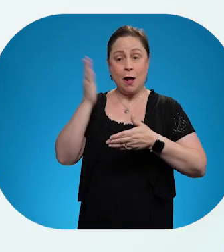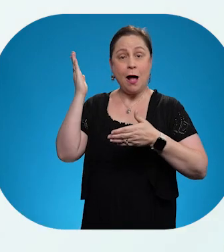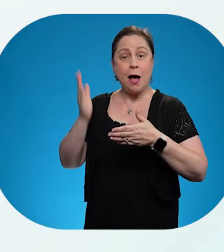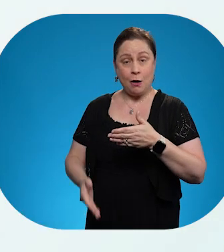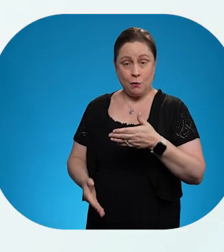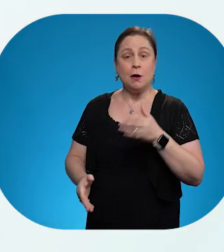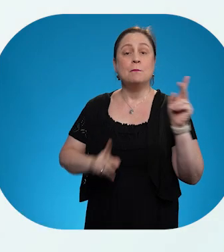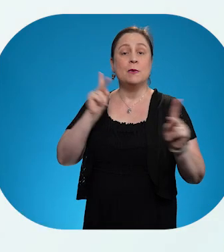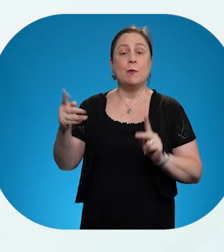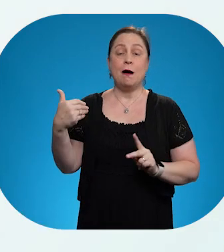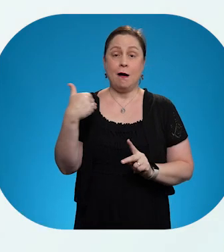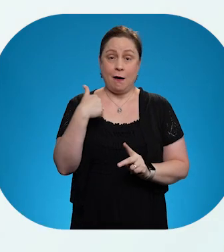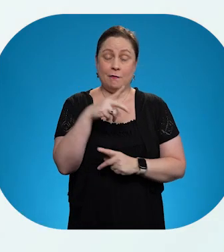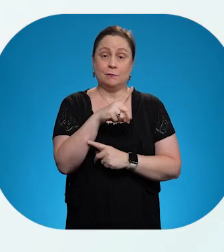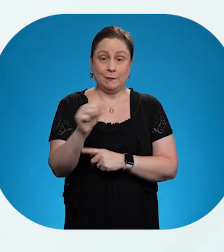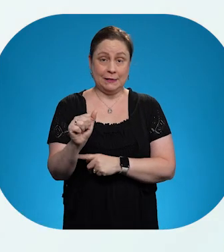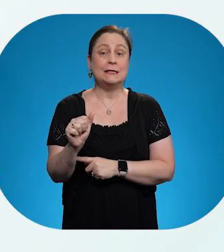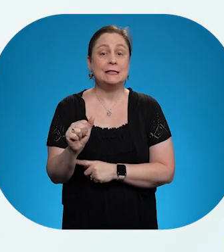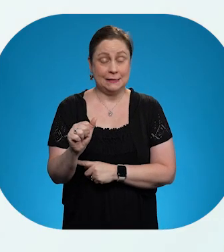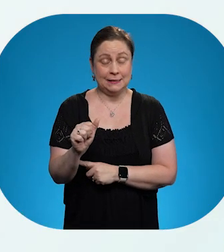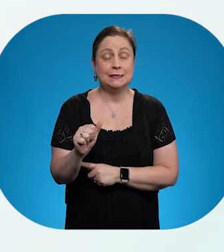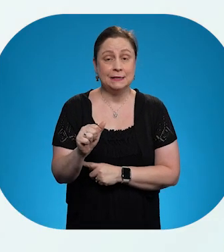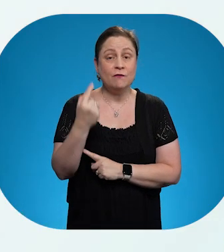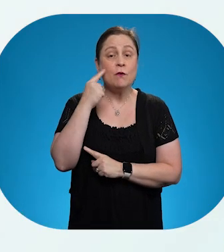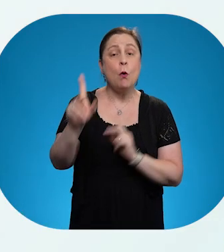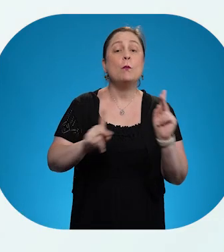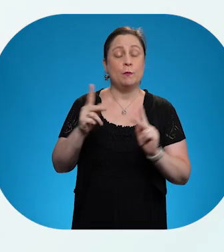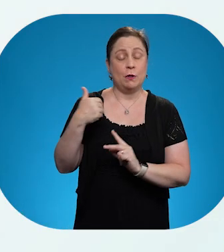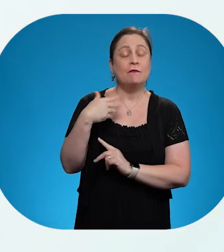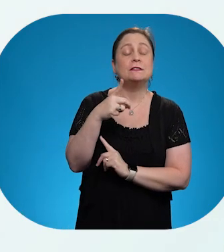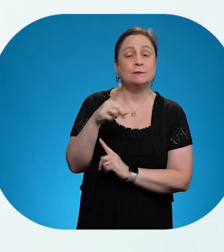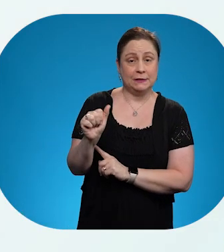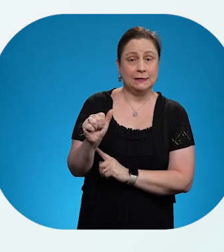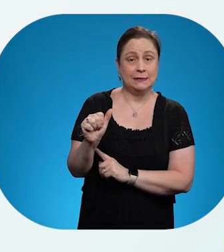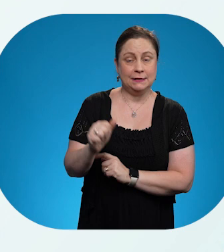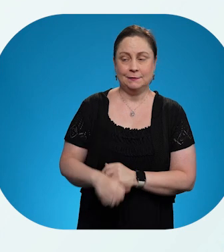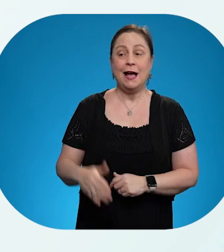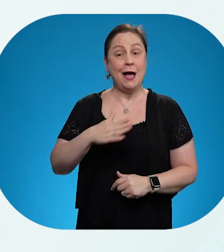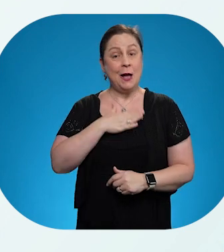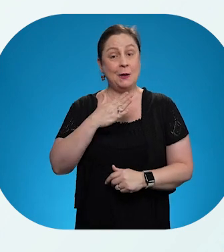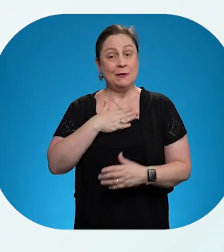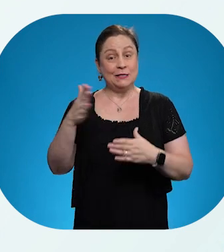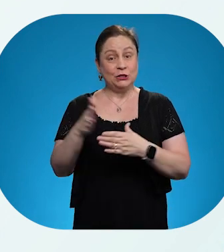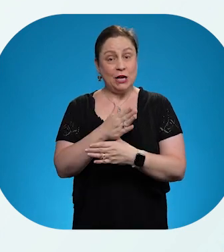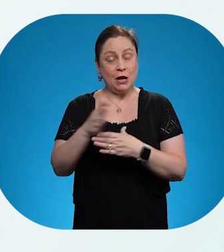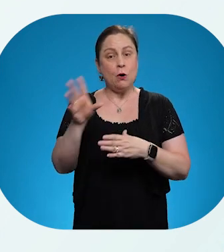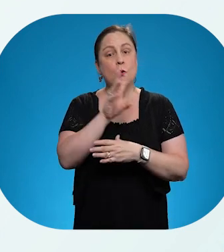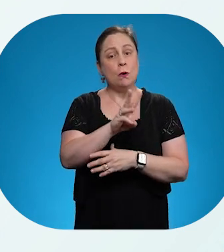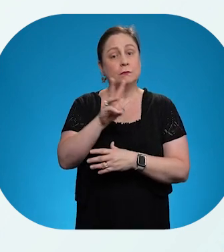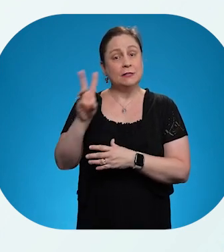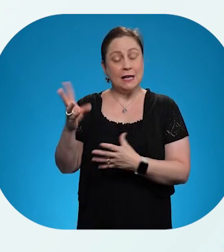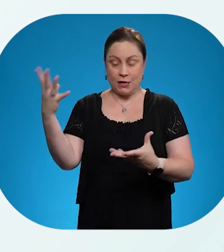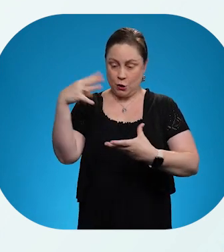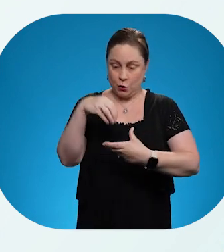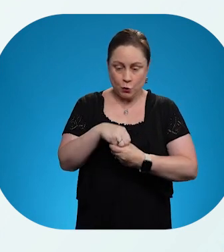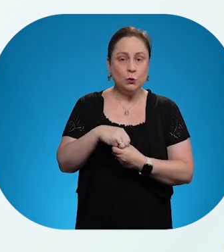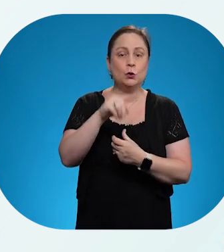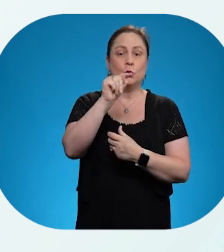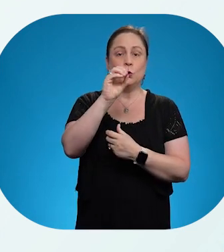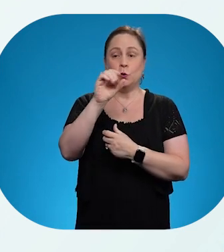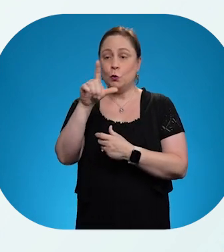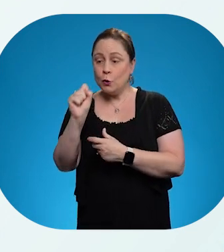communities. To that end, I'm really happy to share with you that the DVAO website now includes a number of tools